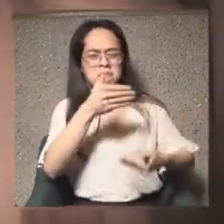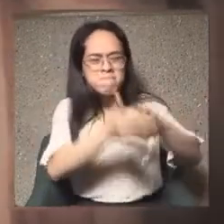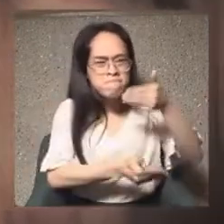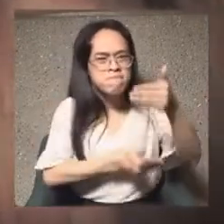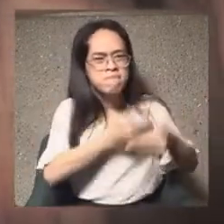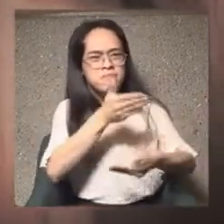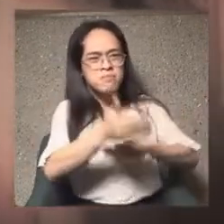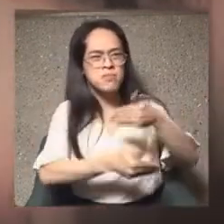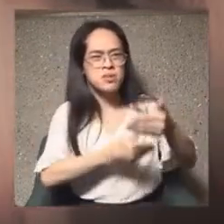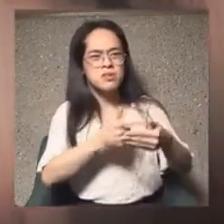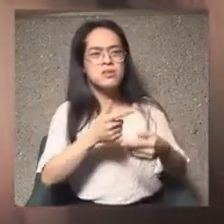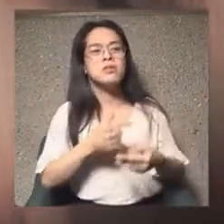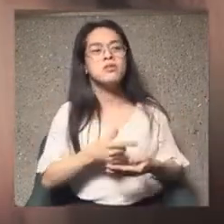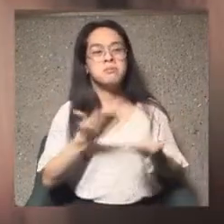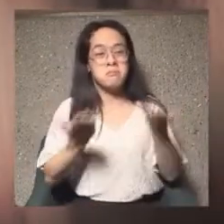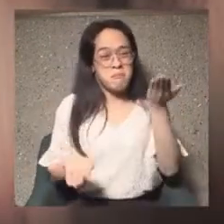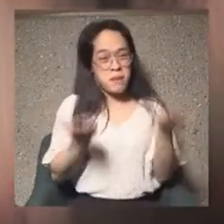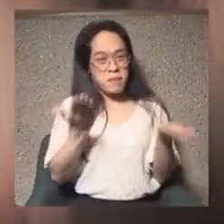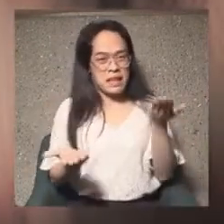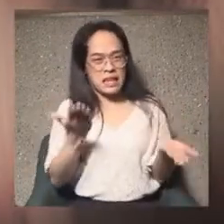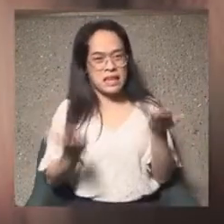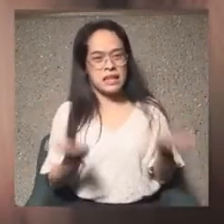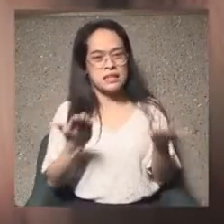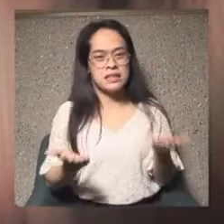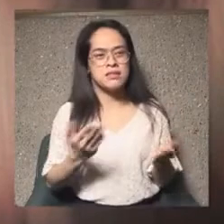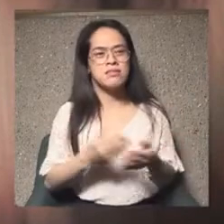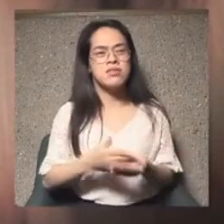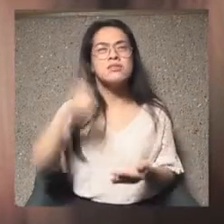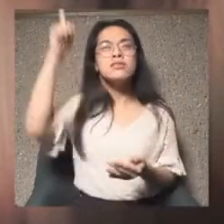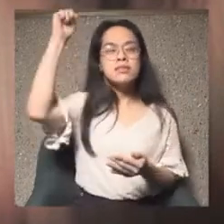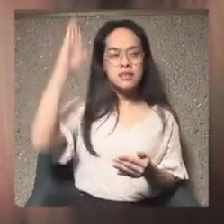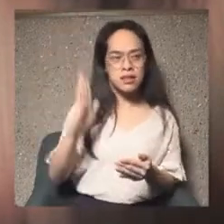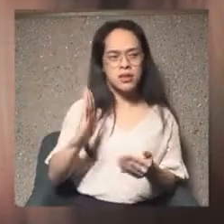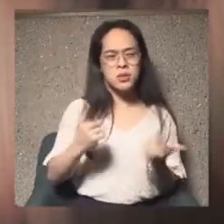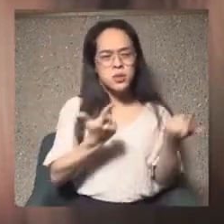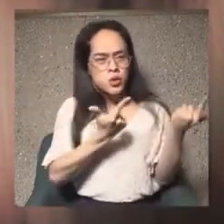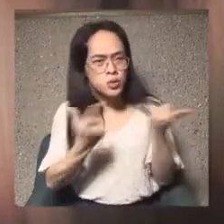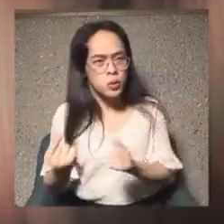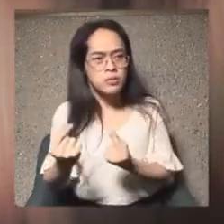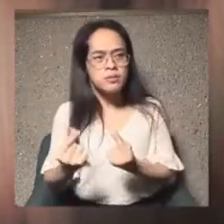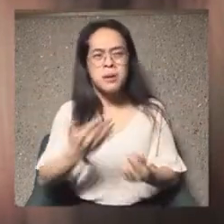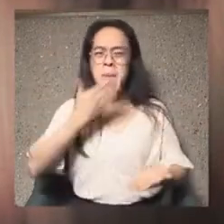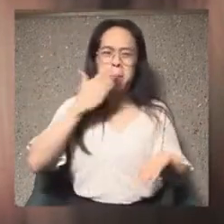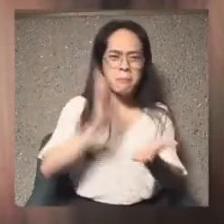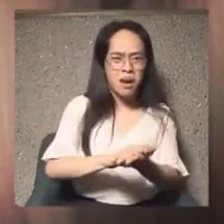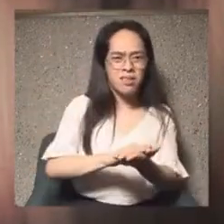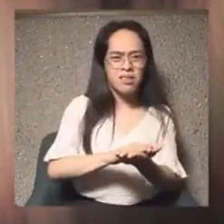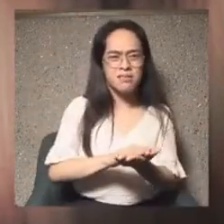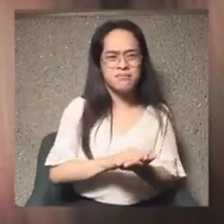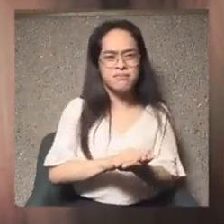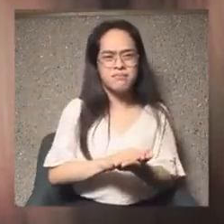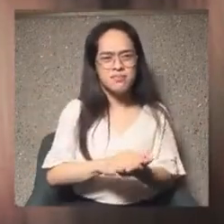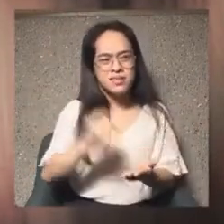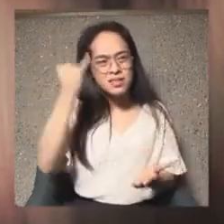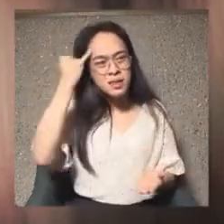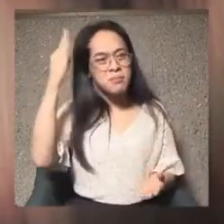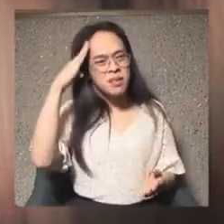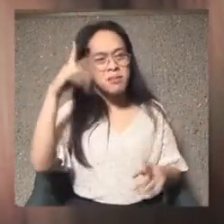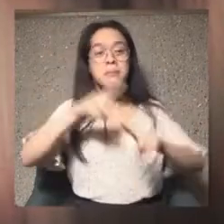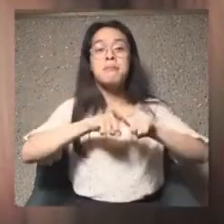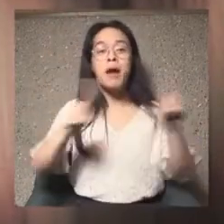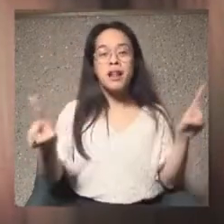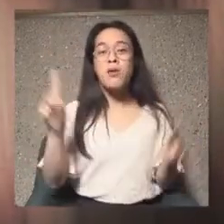could have abandoned Jacob and the whole family. But he is a promise keeper. Remember